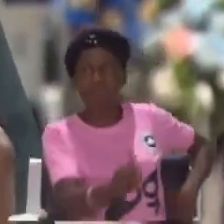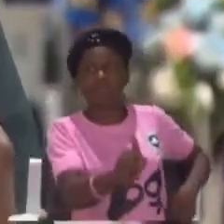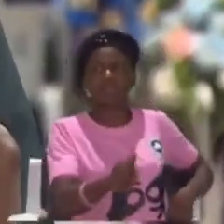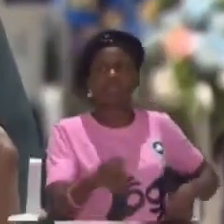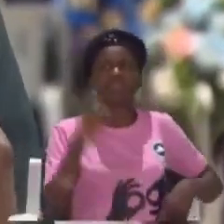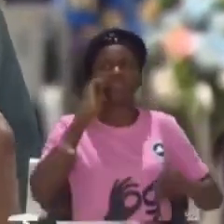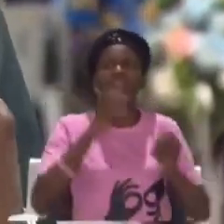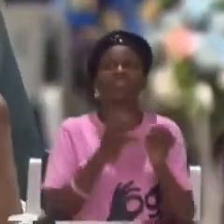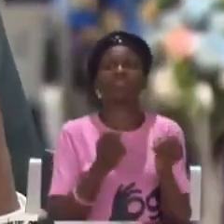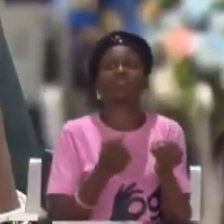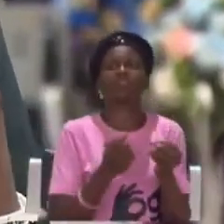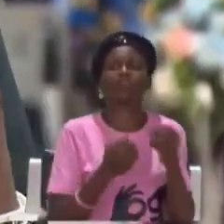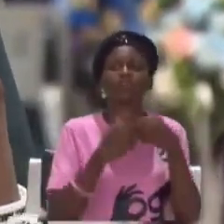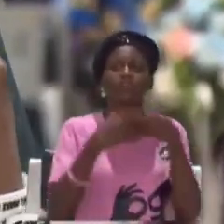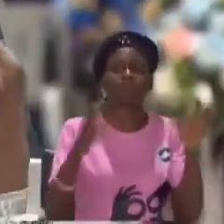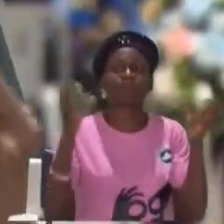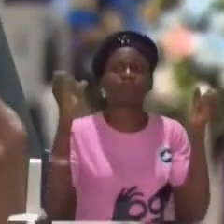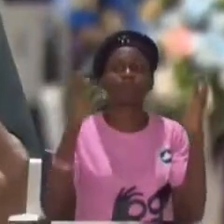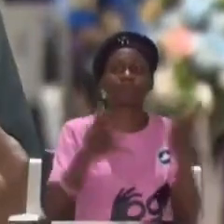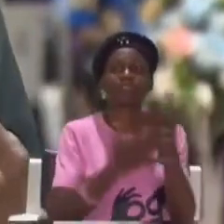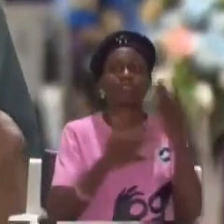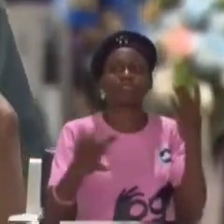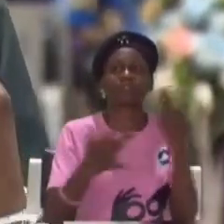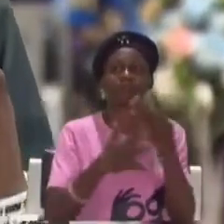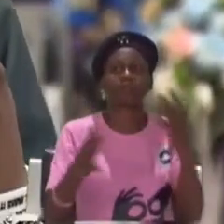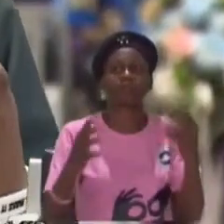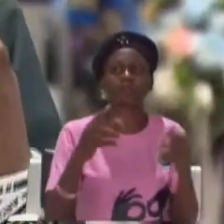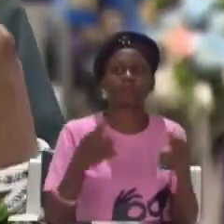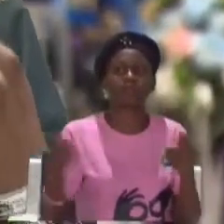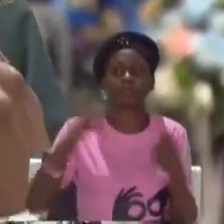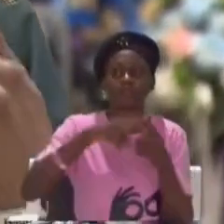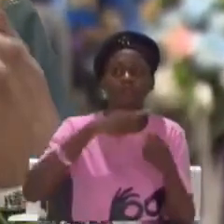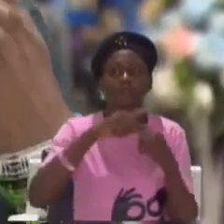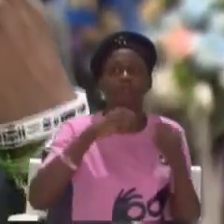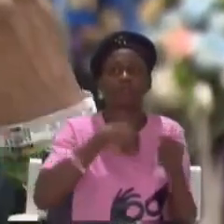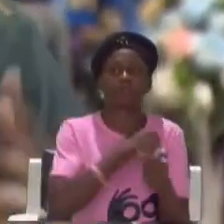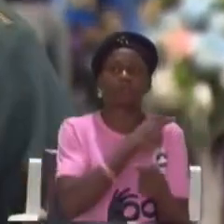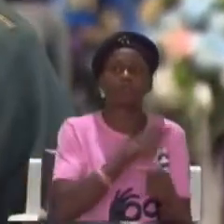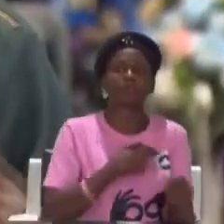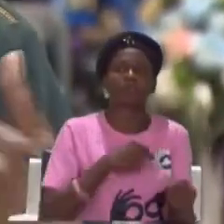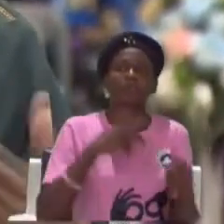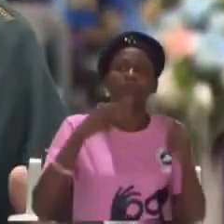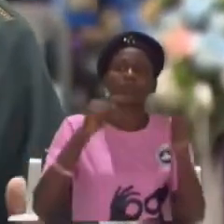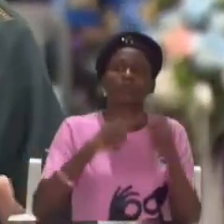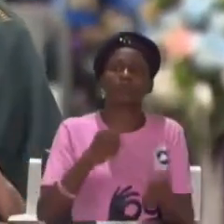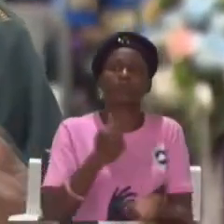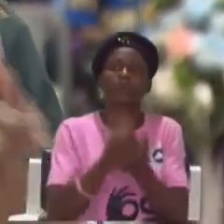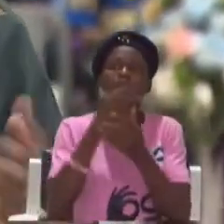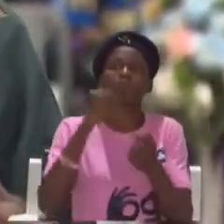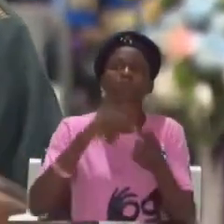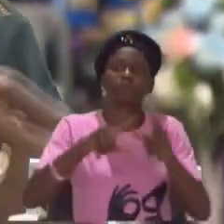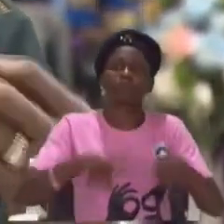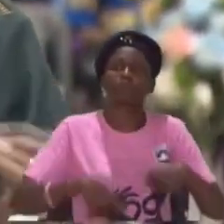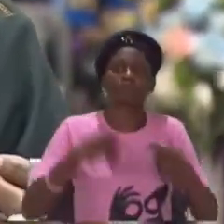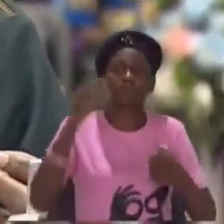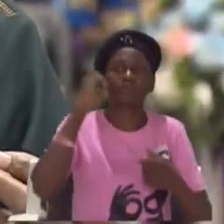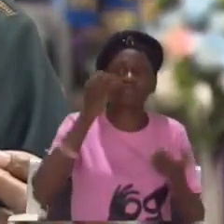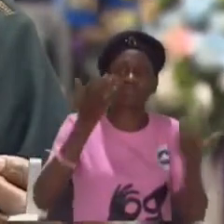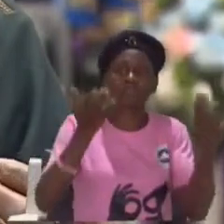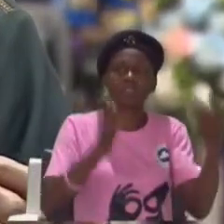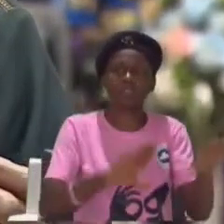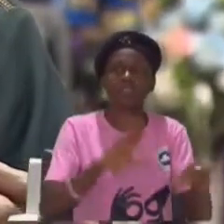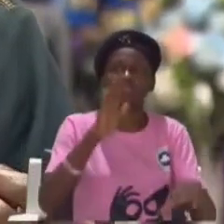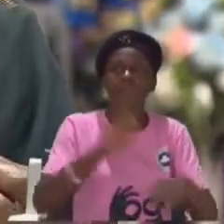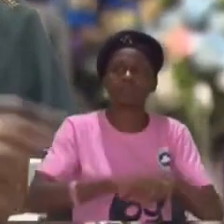much blood until when he was in the hospital while they were trying to help him to live, he died on the